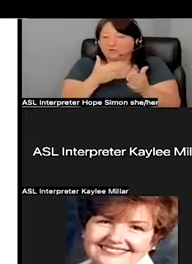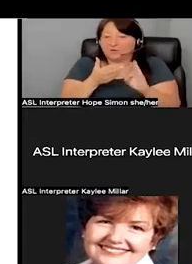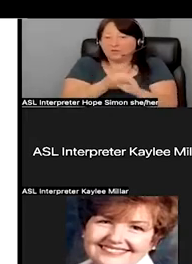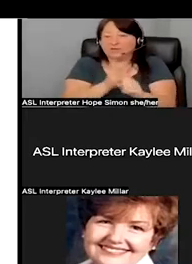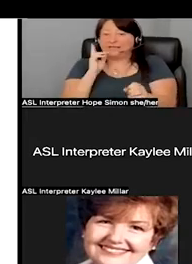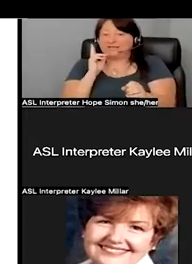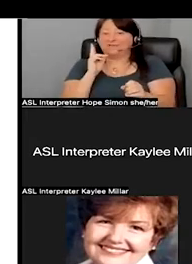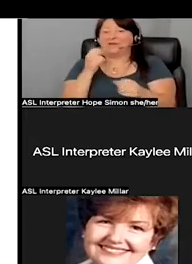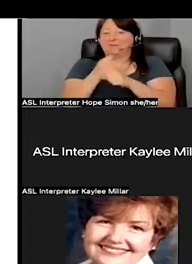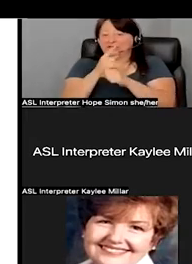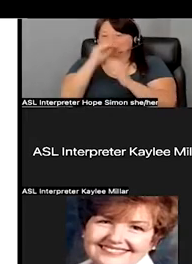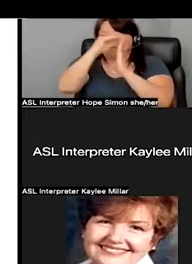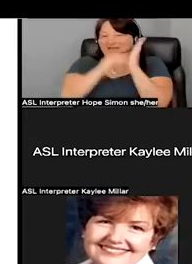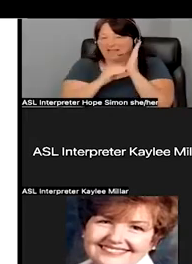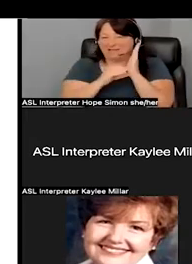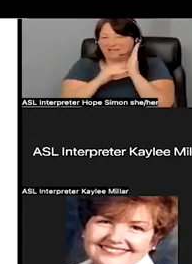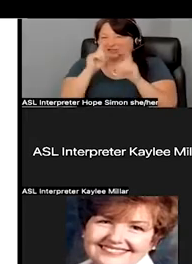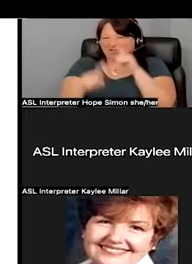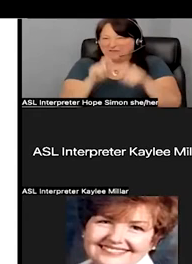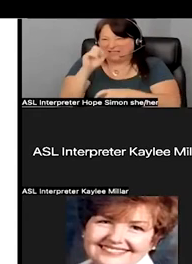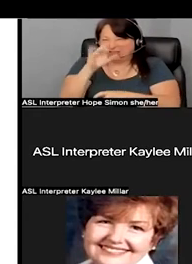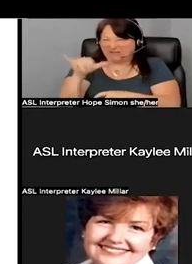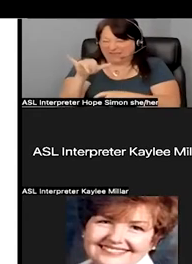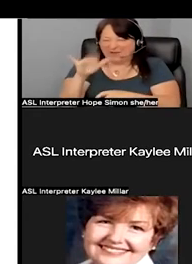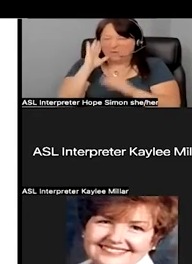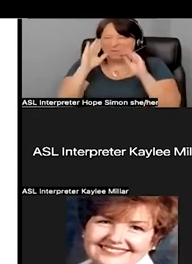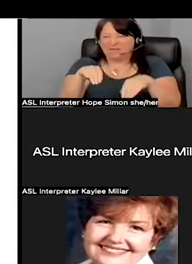survey. We'll put the link to that survey in the chat.